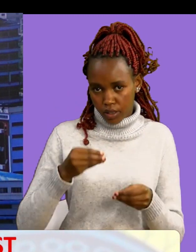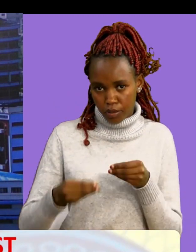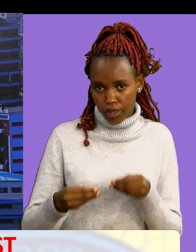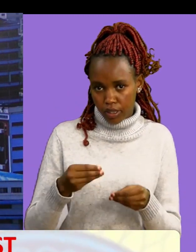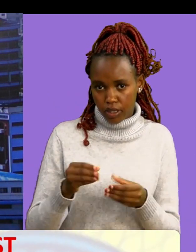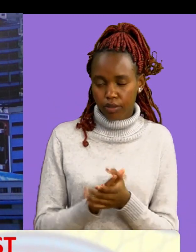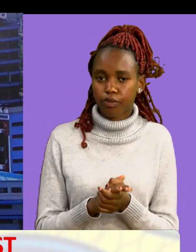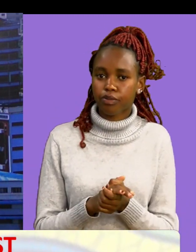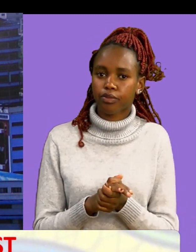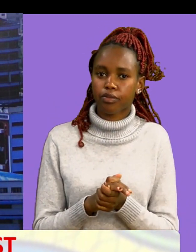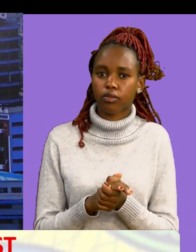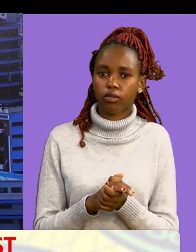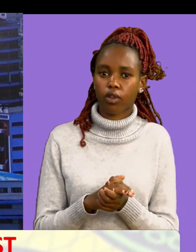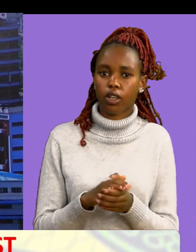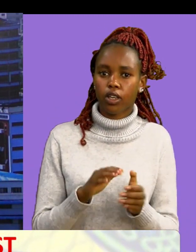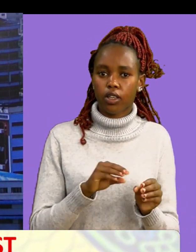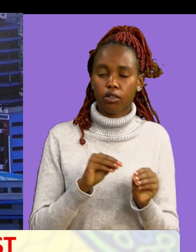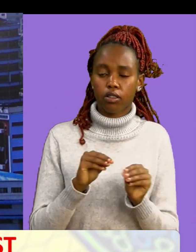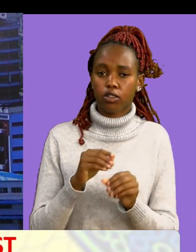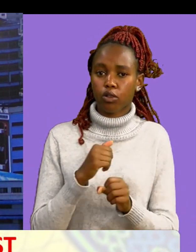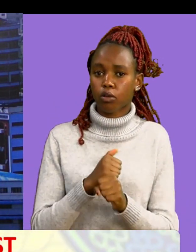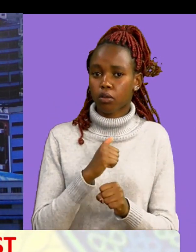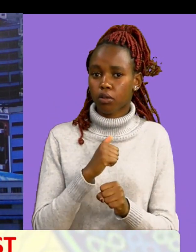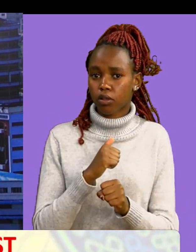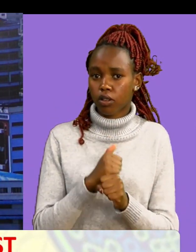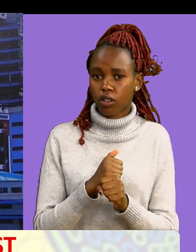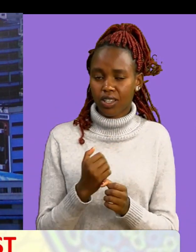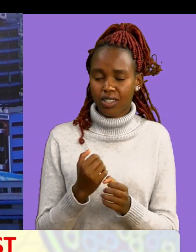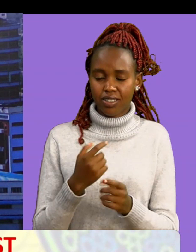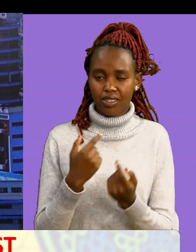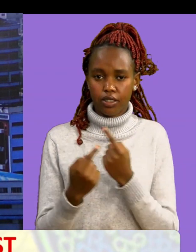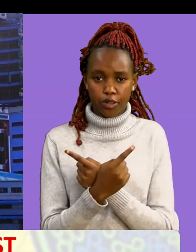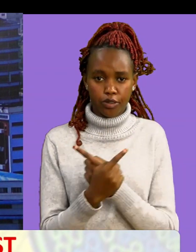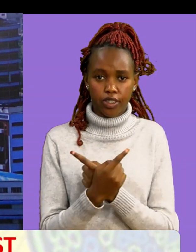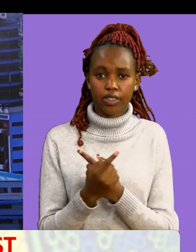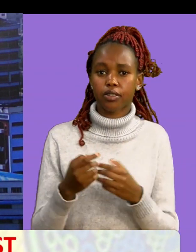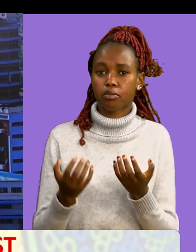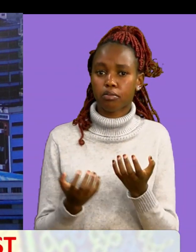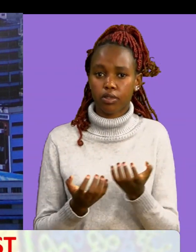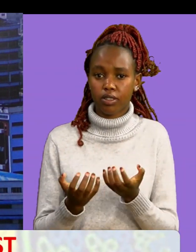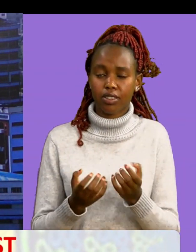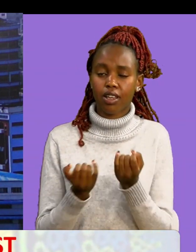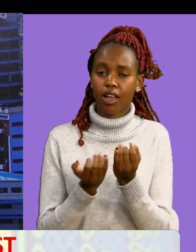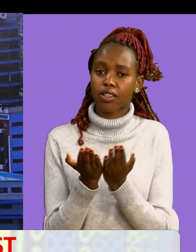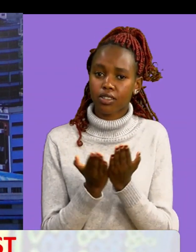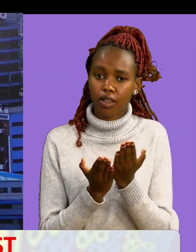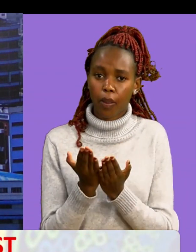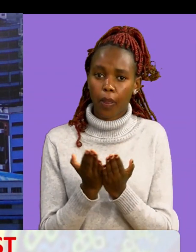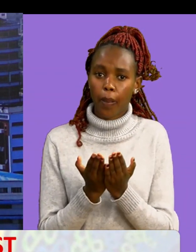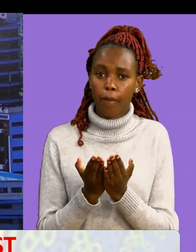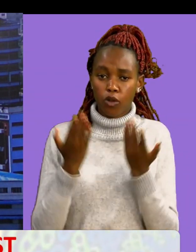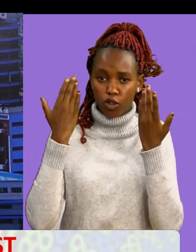For example, hata kama ni pale job, the different businesses, services that we have. You might not